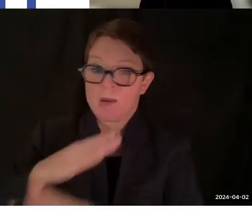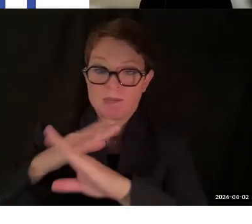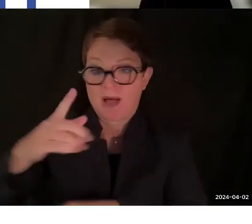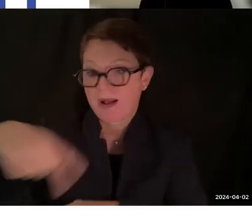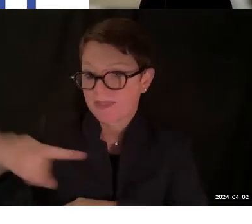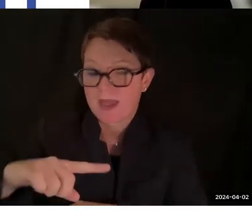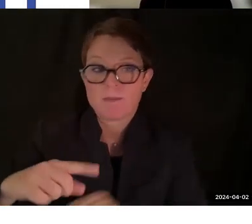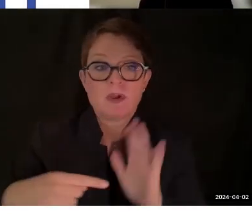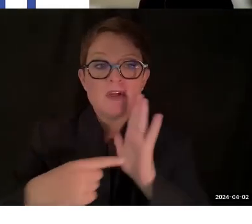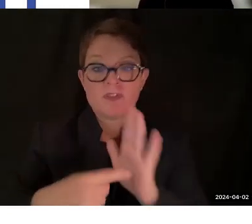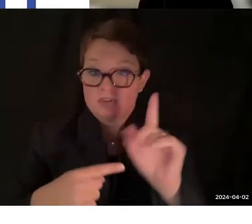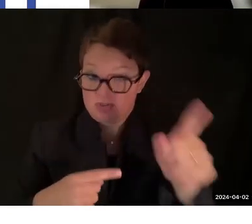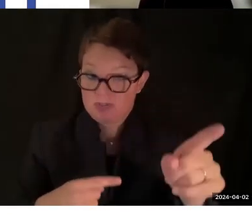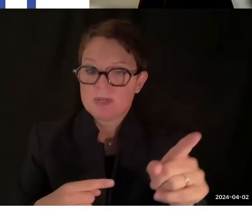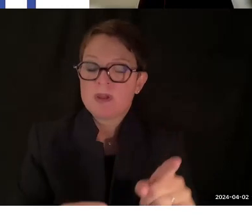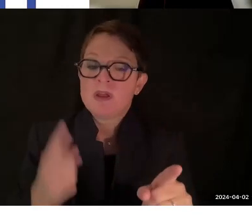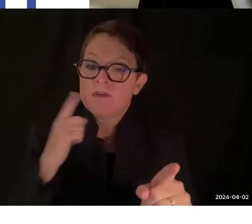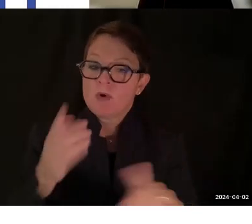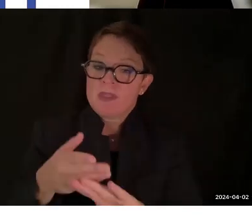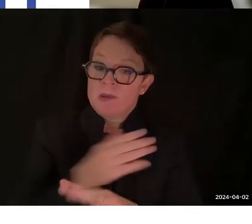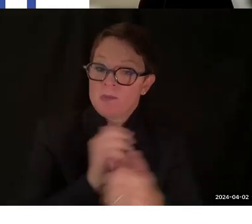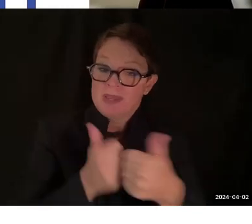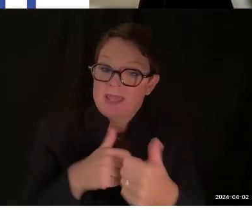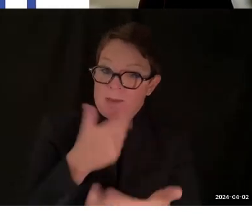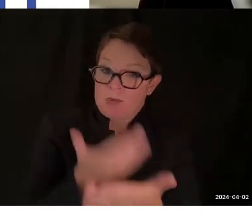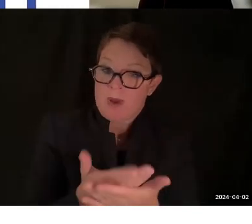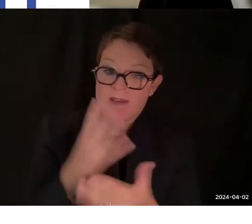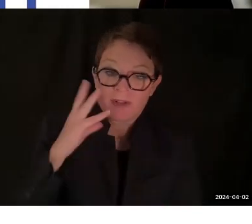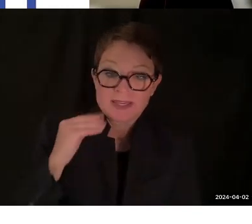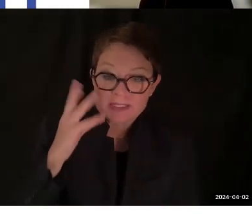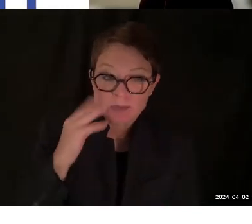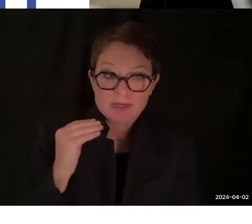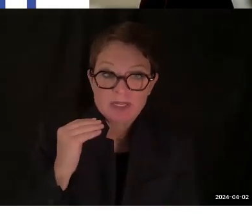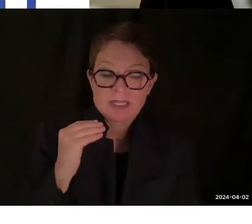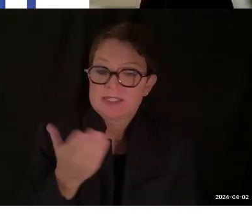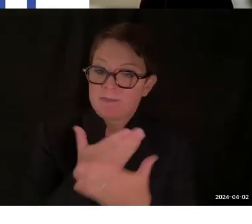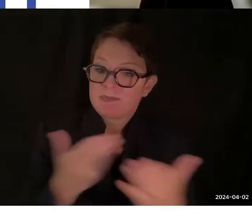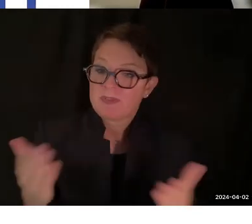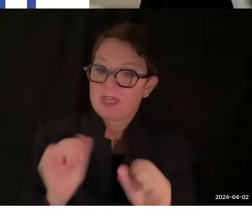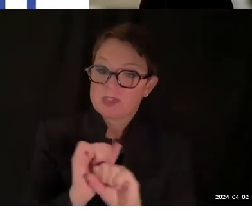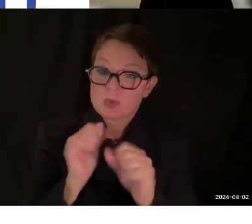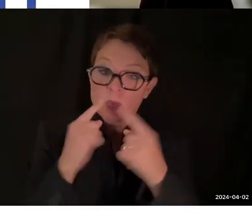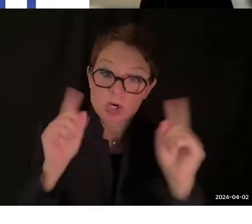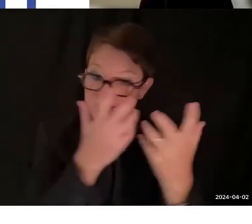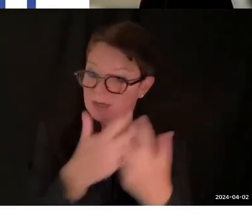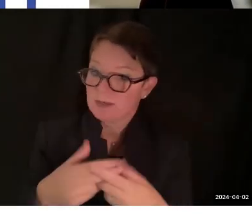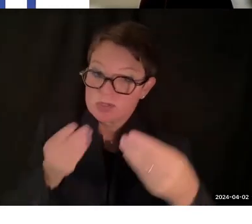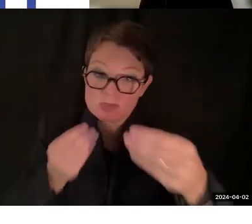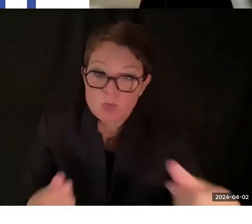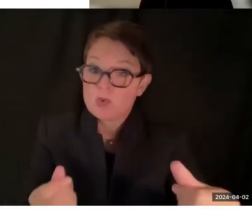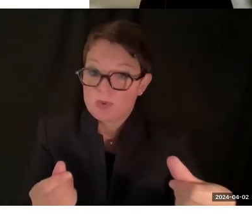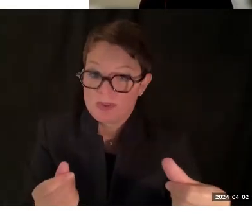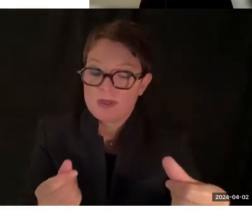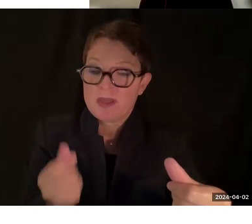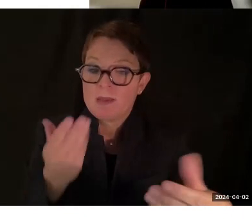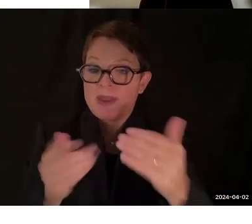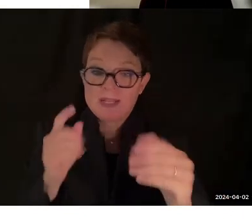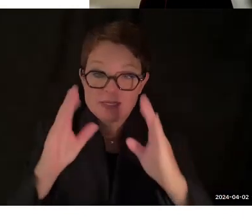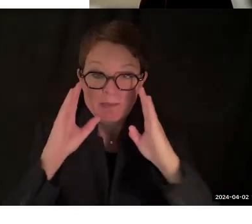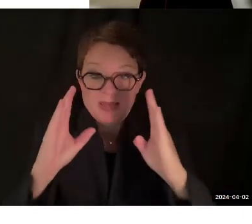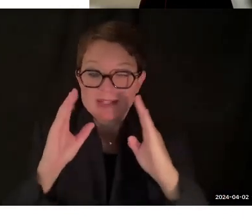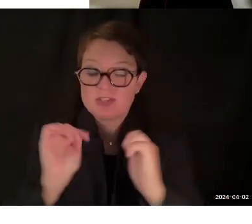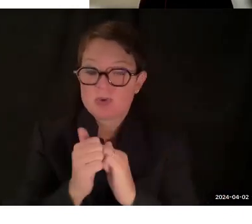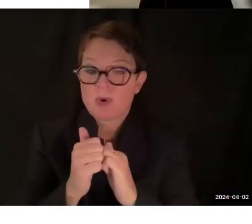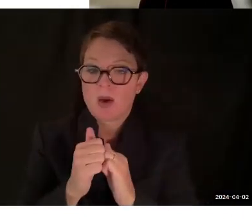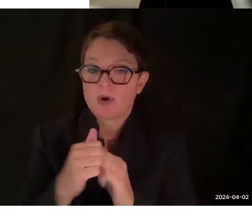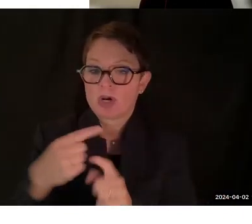this map tells us that for those pre-game arrival experiences, things work really well, and we might need to pay some attention to